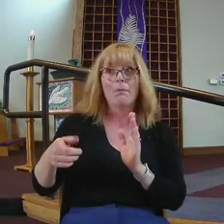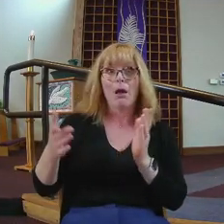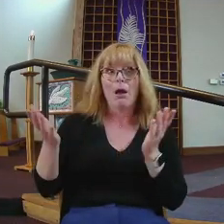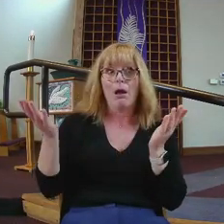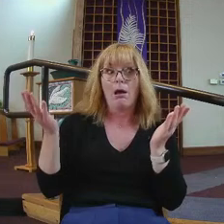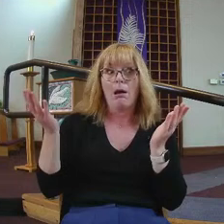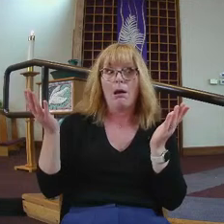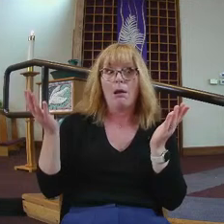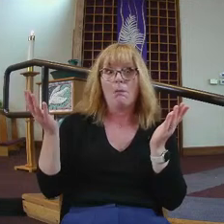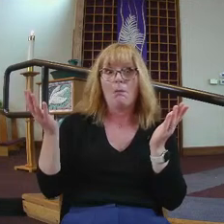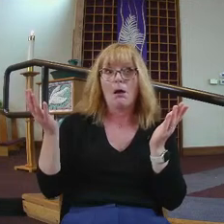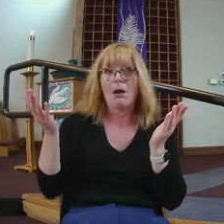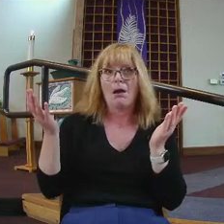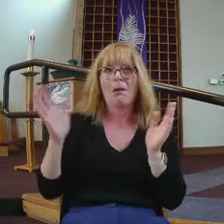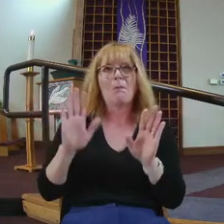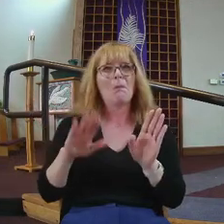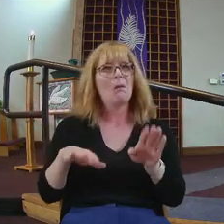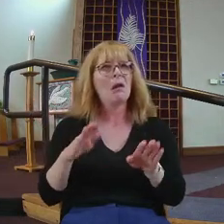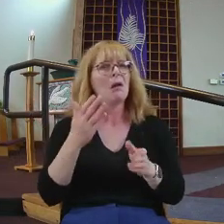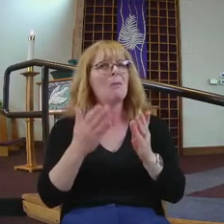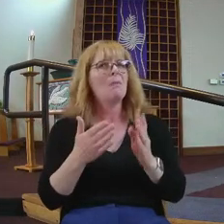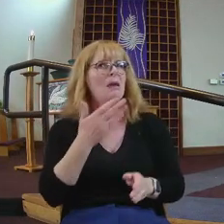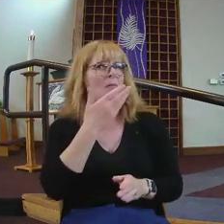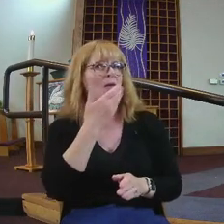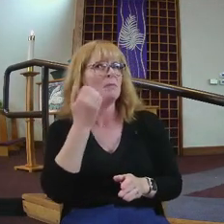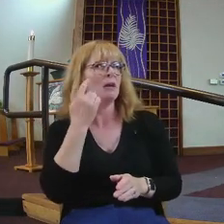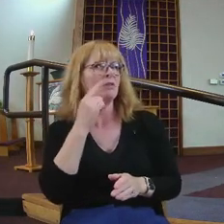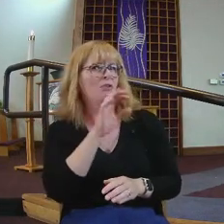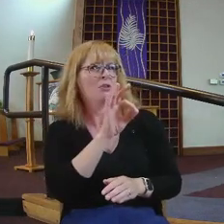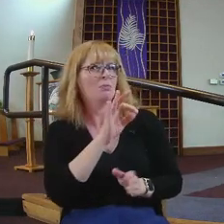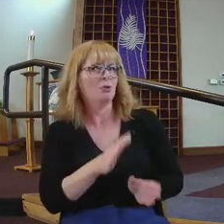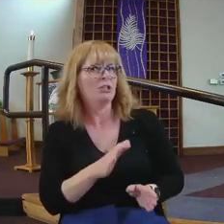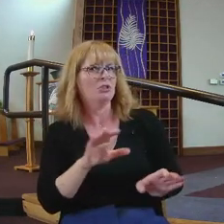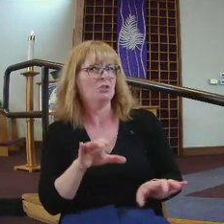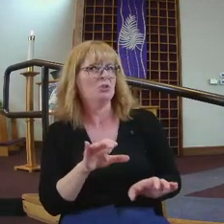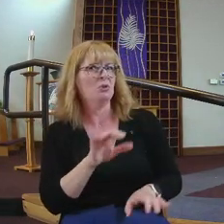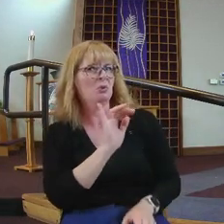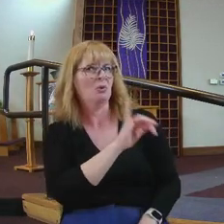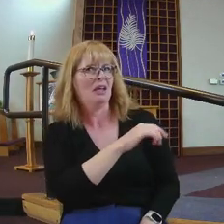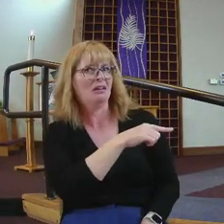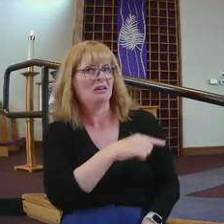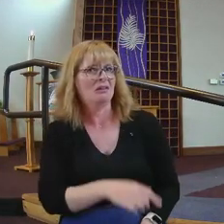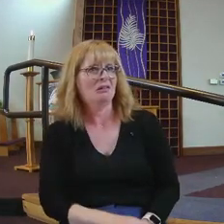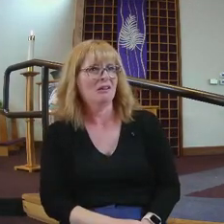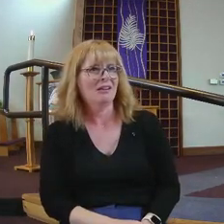why don't you do that, preacher? That's what you're paid for.